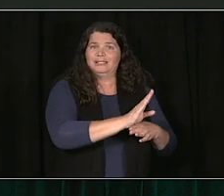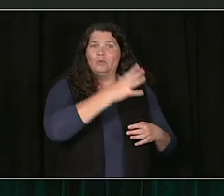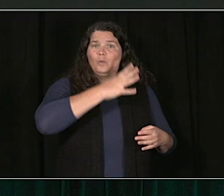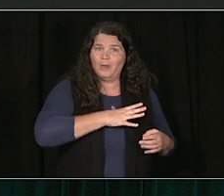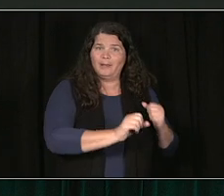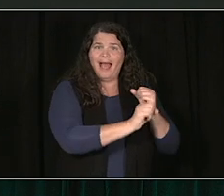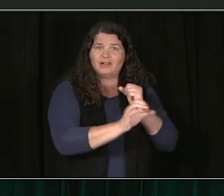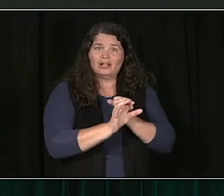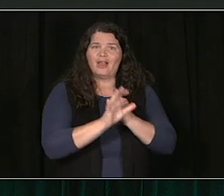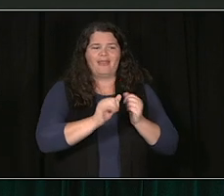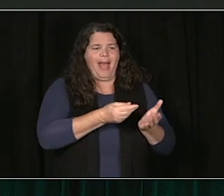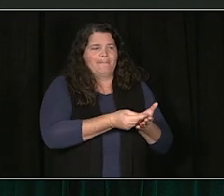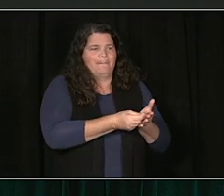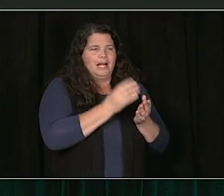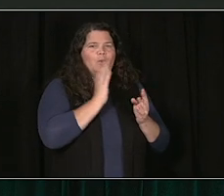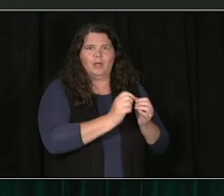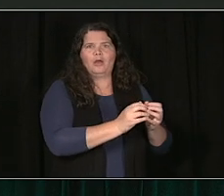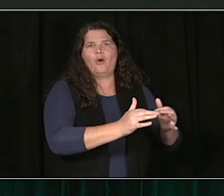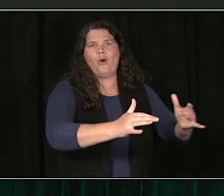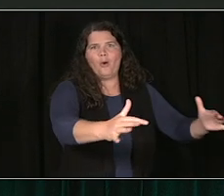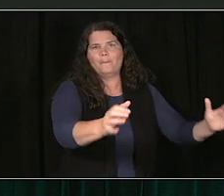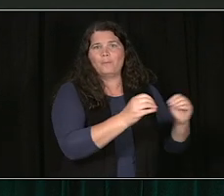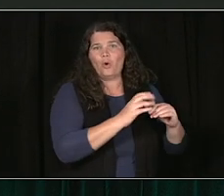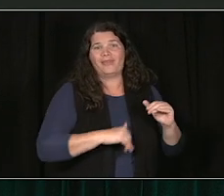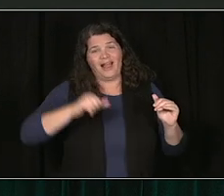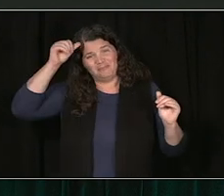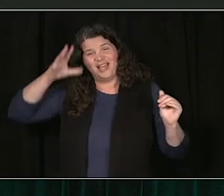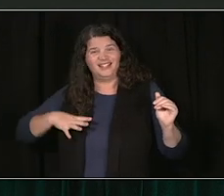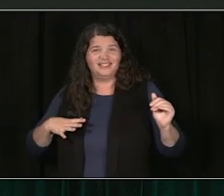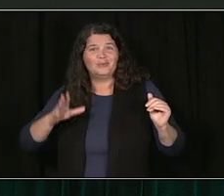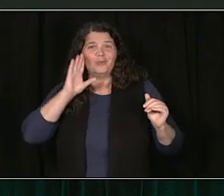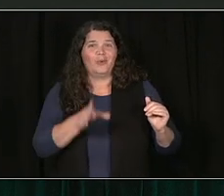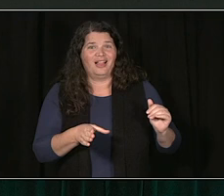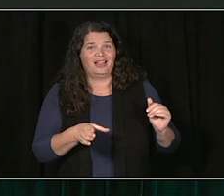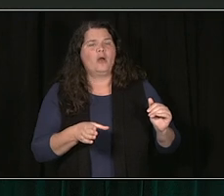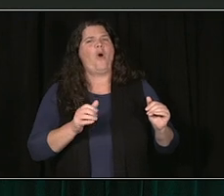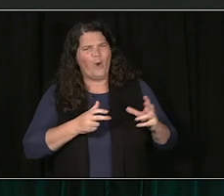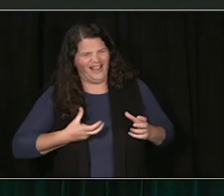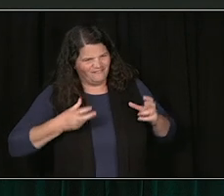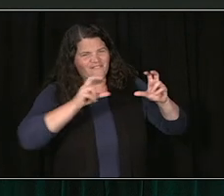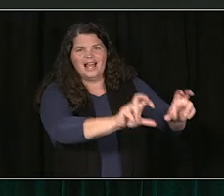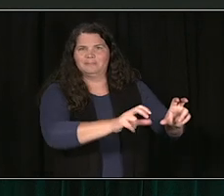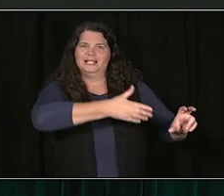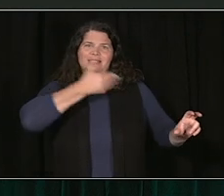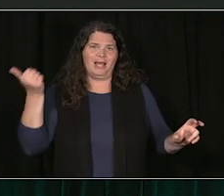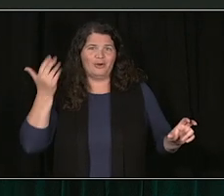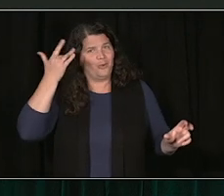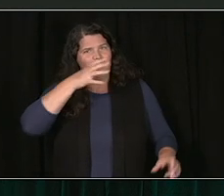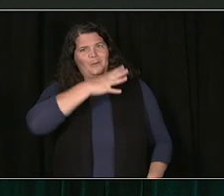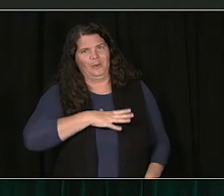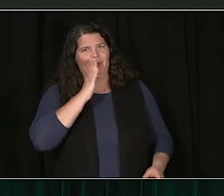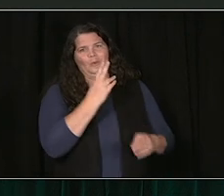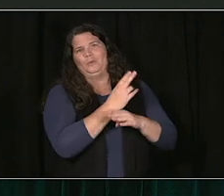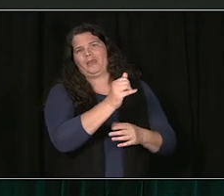further, unfortunately, I'm sorry, men, than it does with men. Right? And so that's an investment, I think, that we can make in our country.